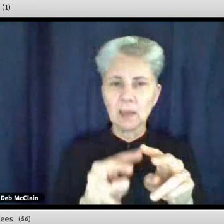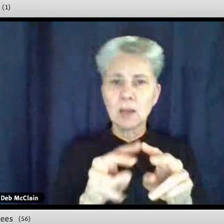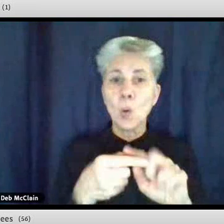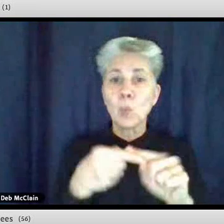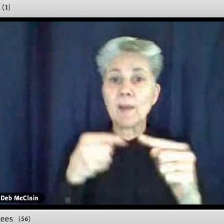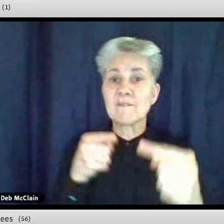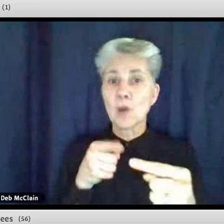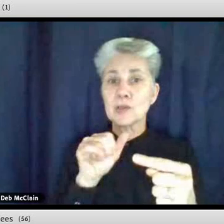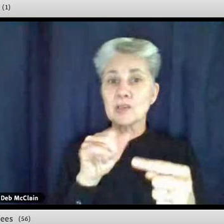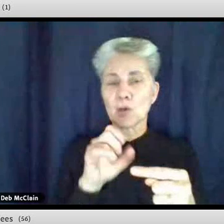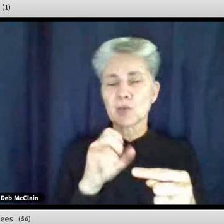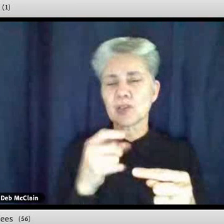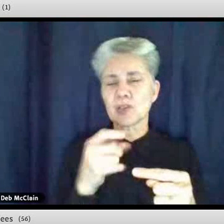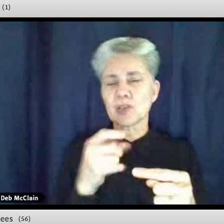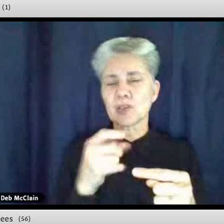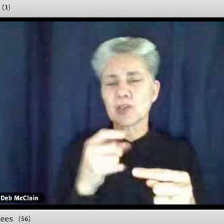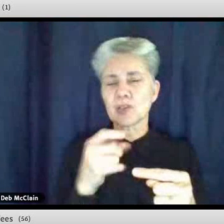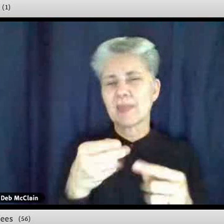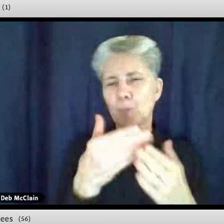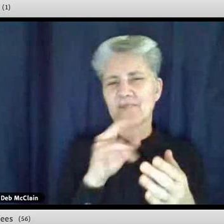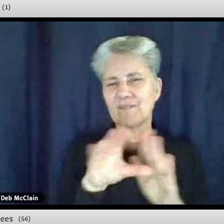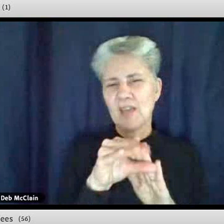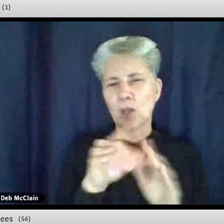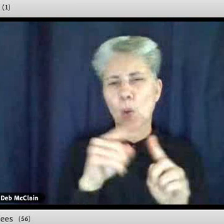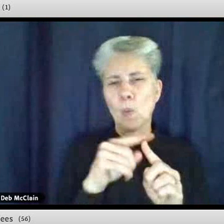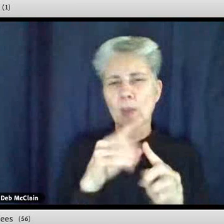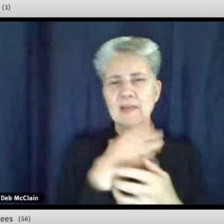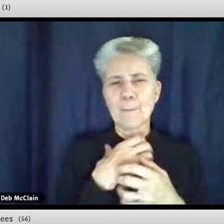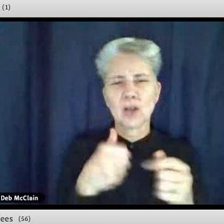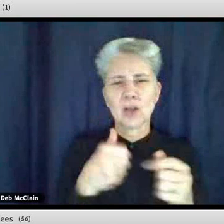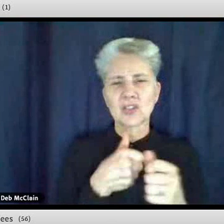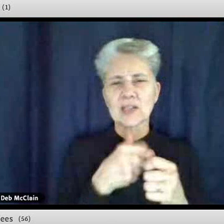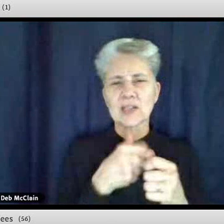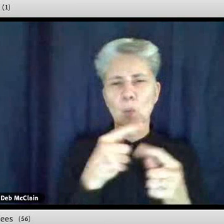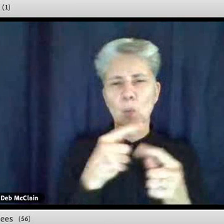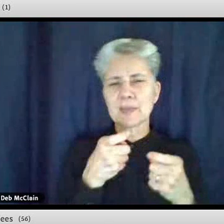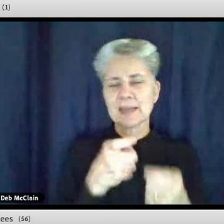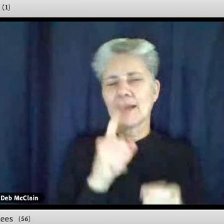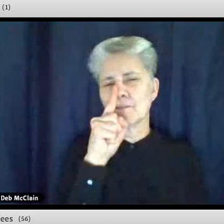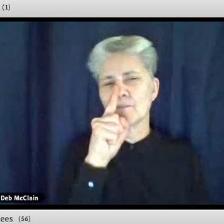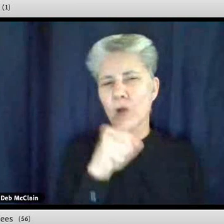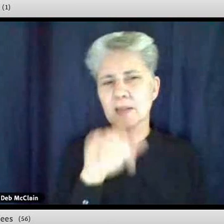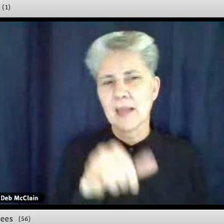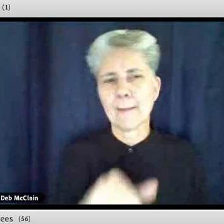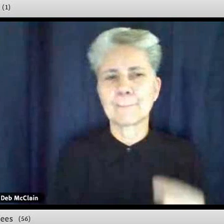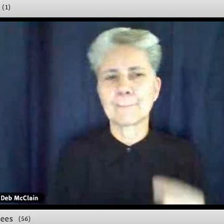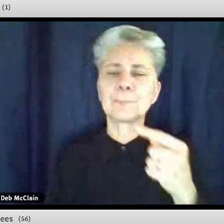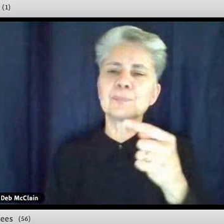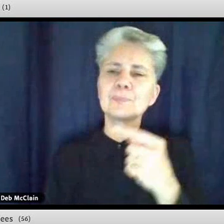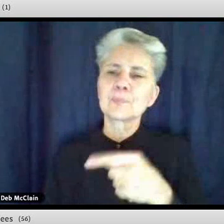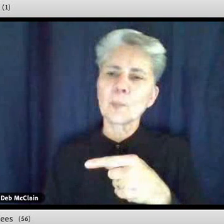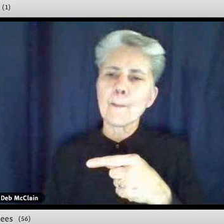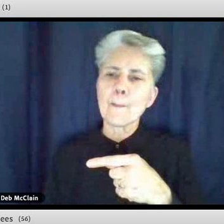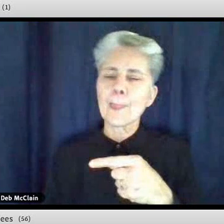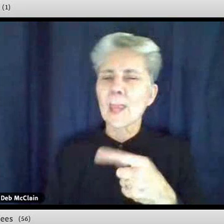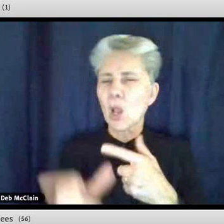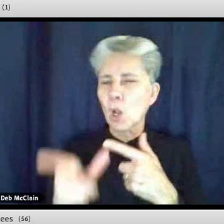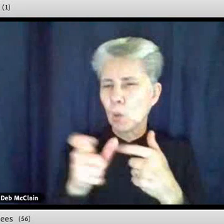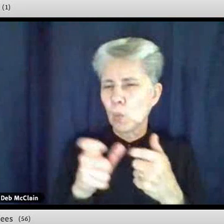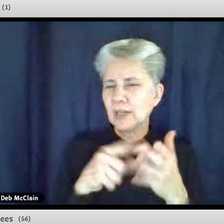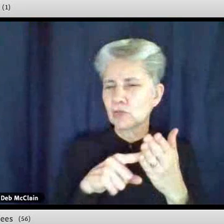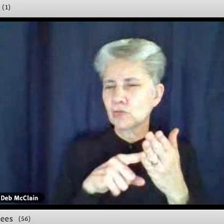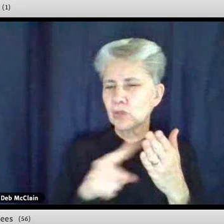into image clips where you can also do an image reverse search. And this made this prove that this video where there was a bear chasing her when